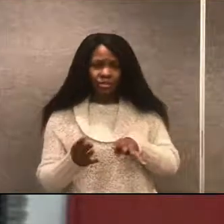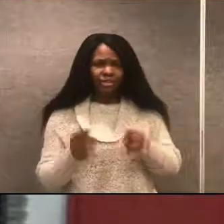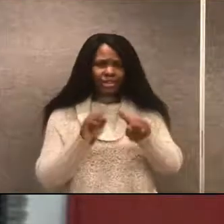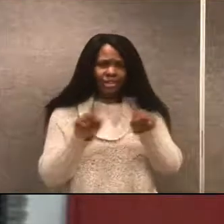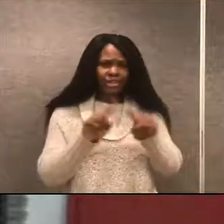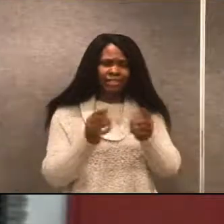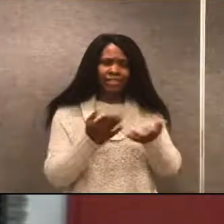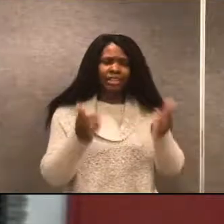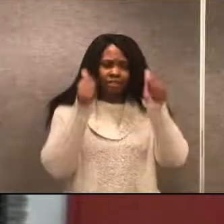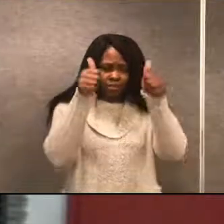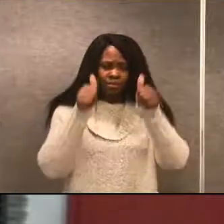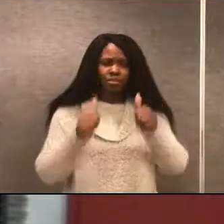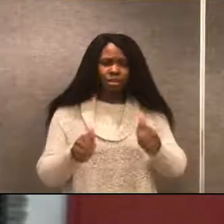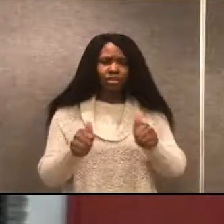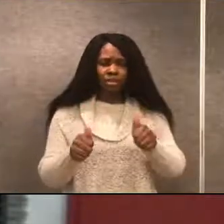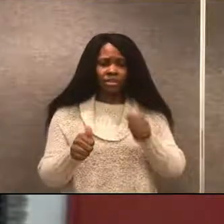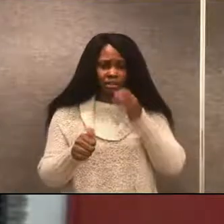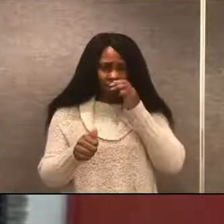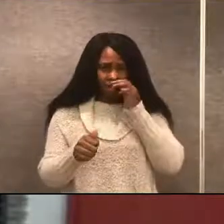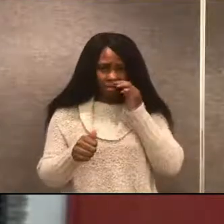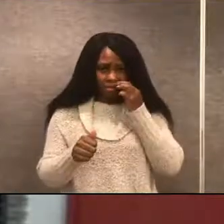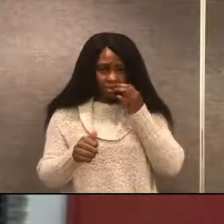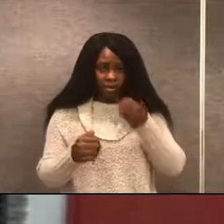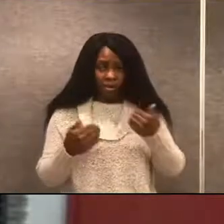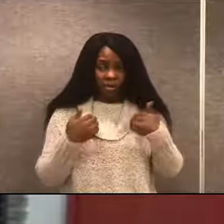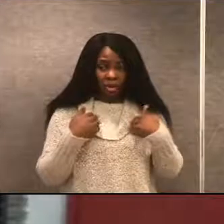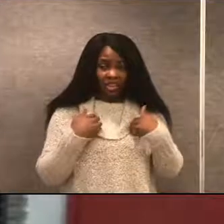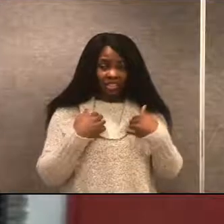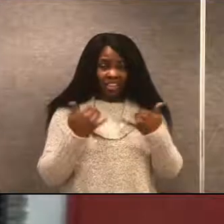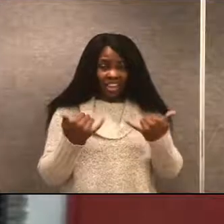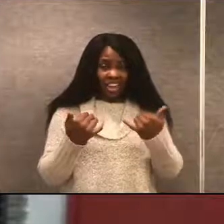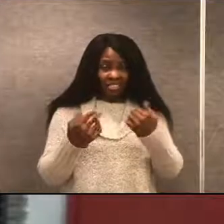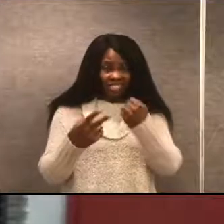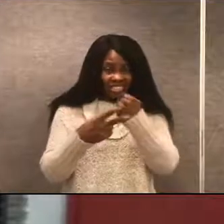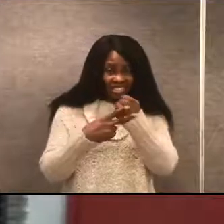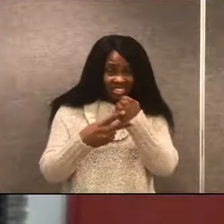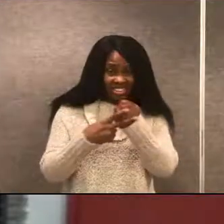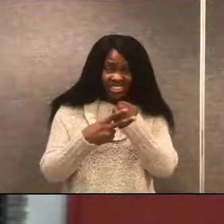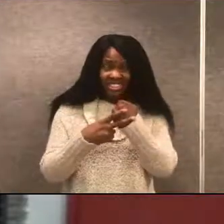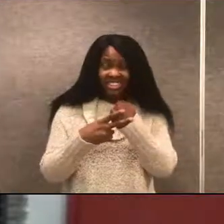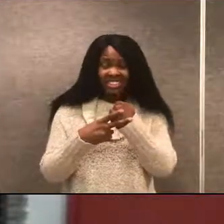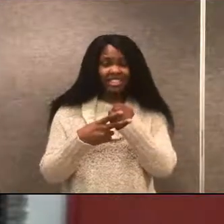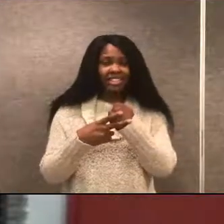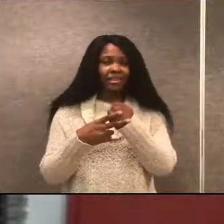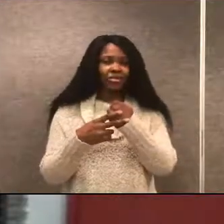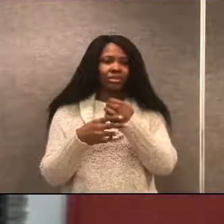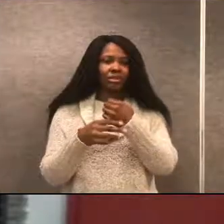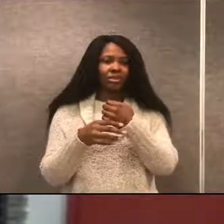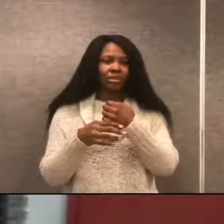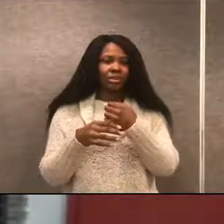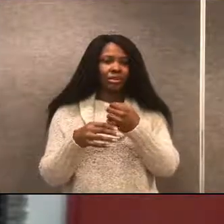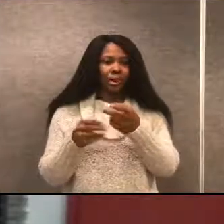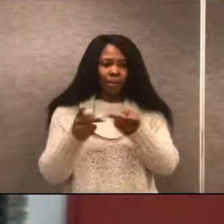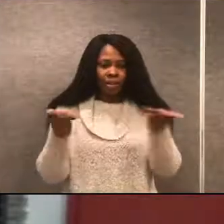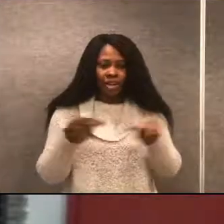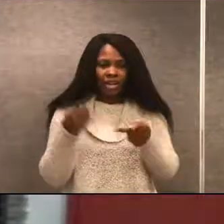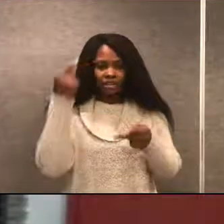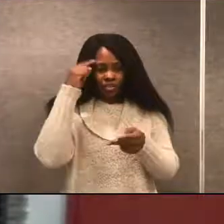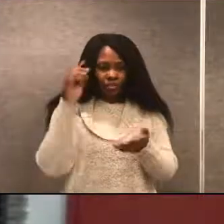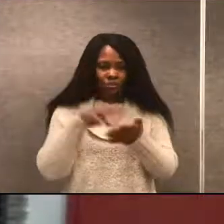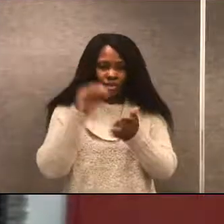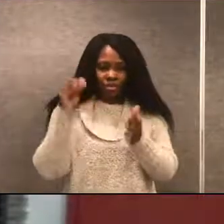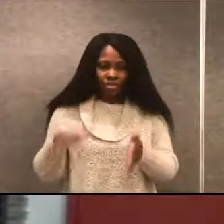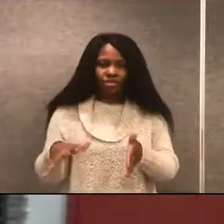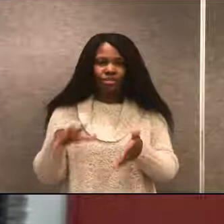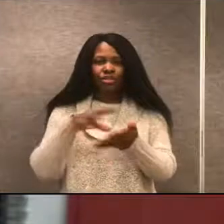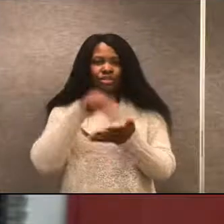that. Schoology allows for a more secured element when you're talking about the internet safety of our children. It also allows